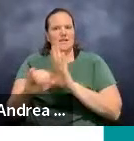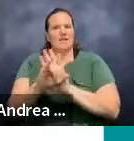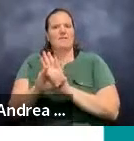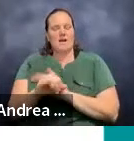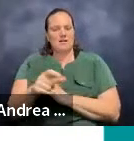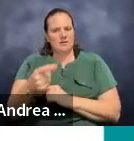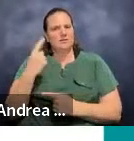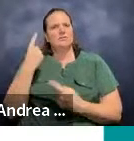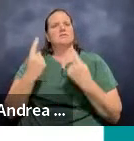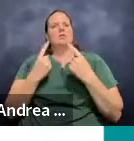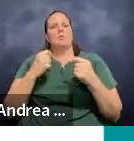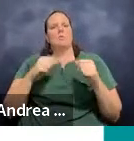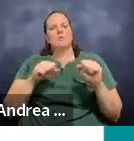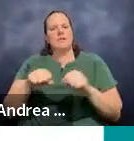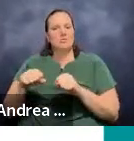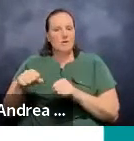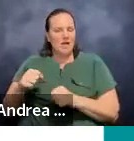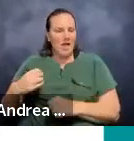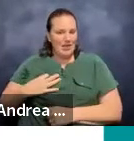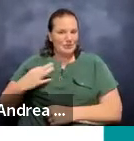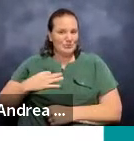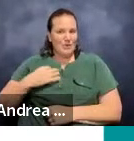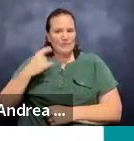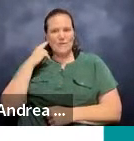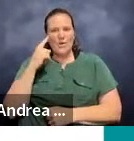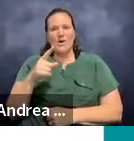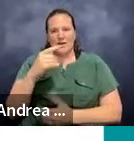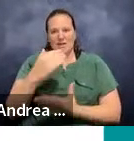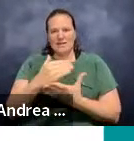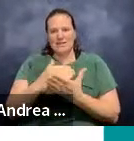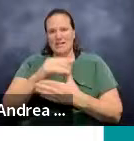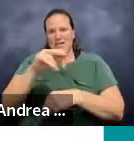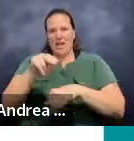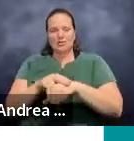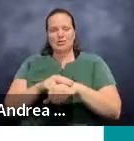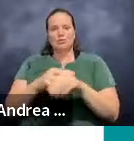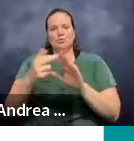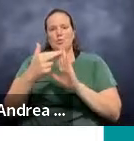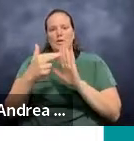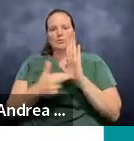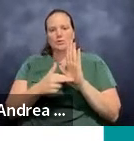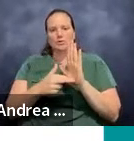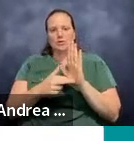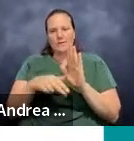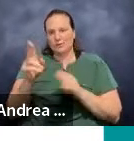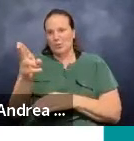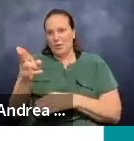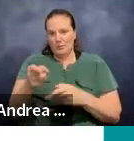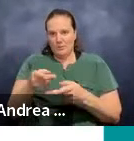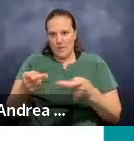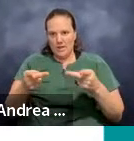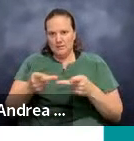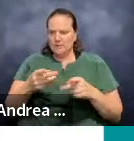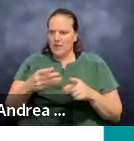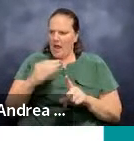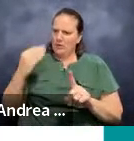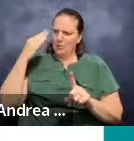was considered potentially eligible for listing in the National Register of Historic Places, and